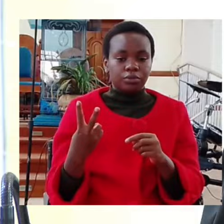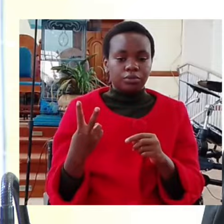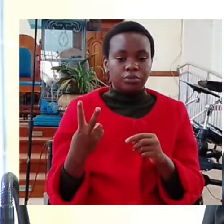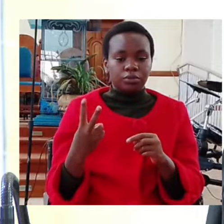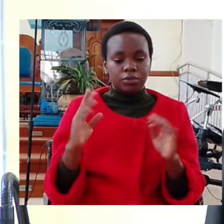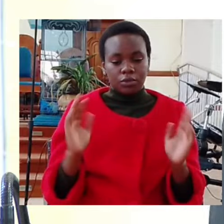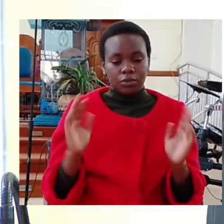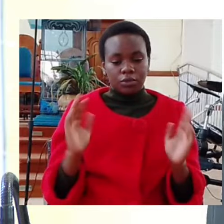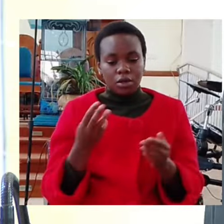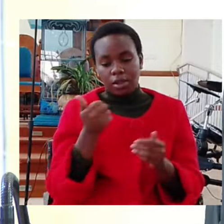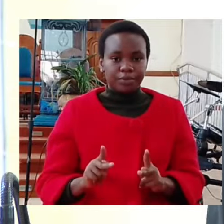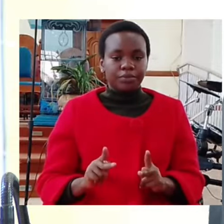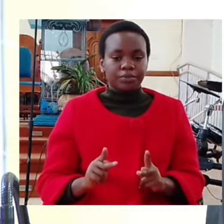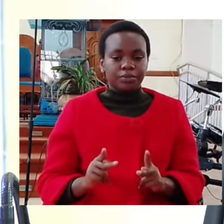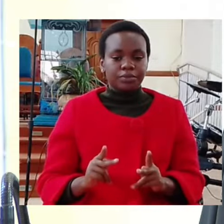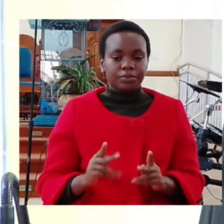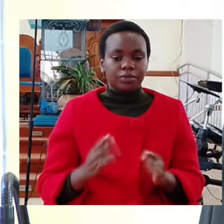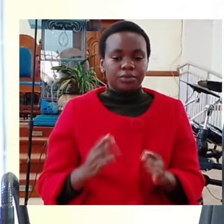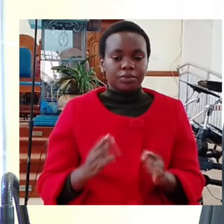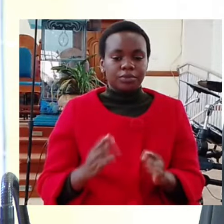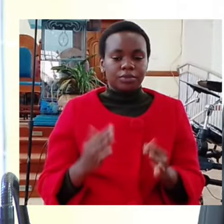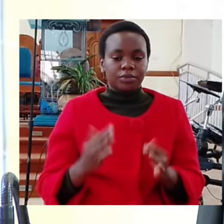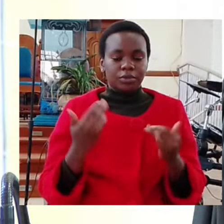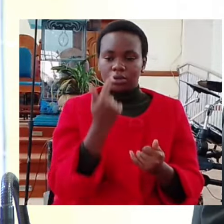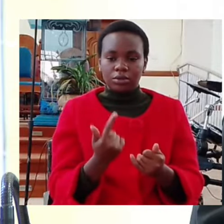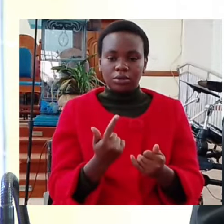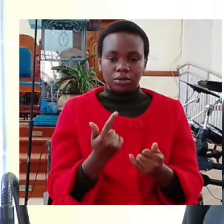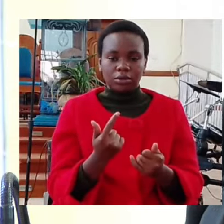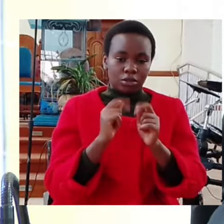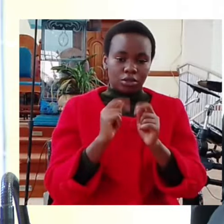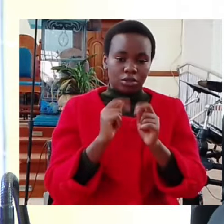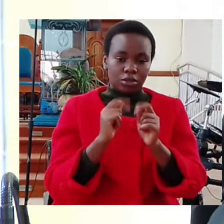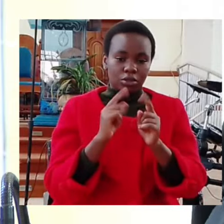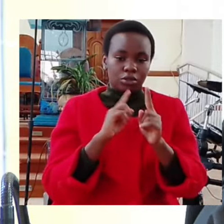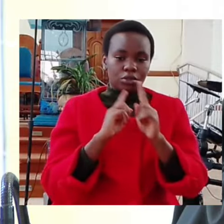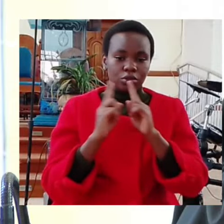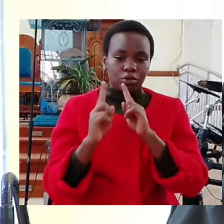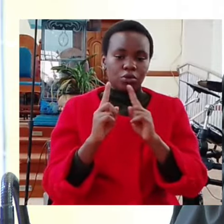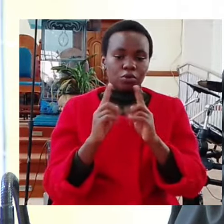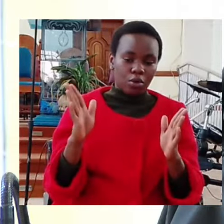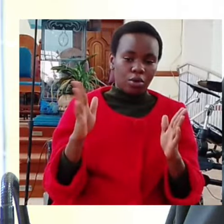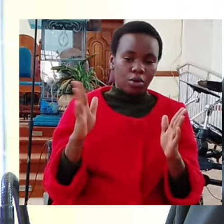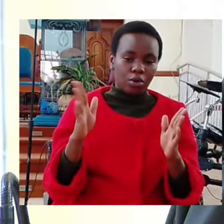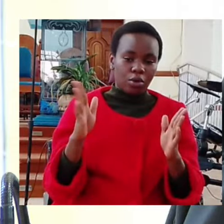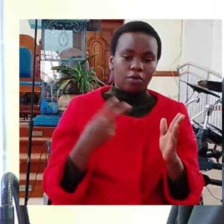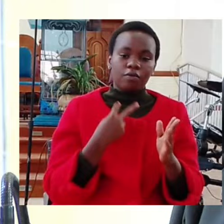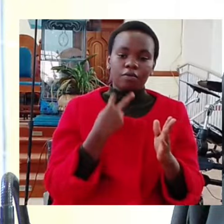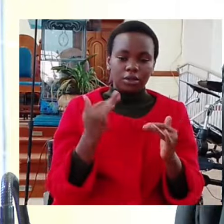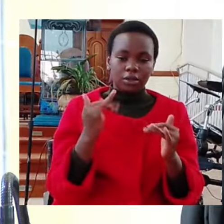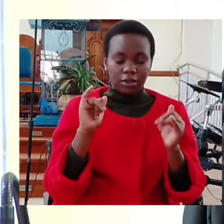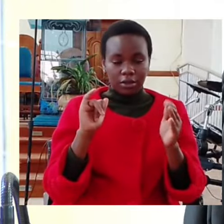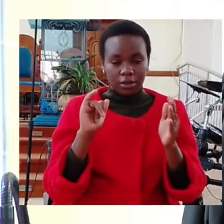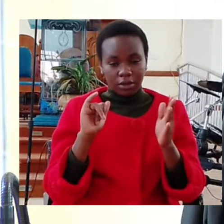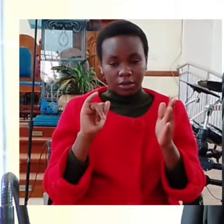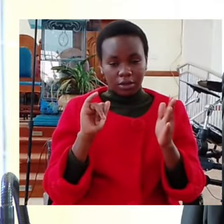naguo ni uria tugaga ati actions speak louder than